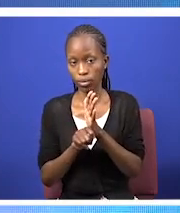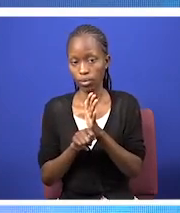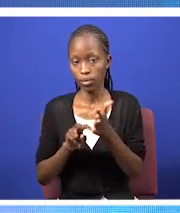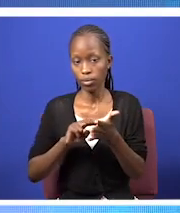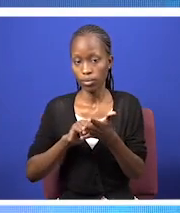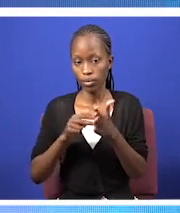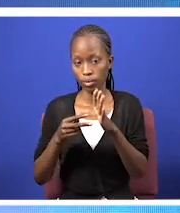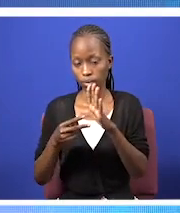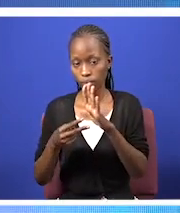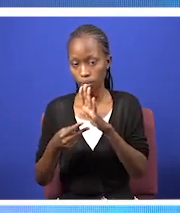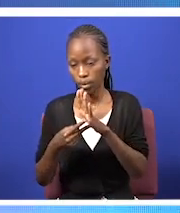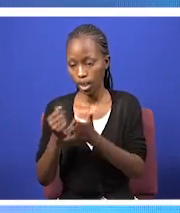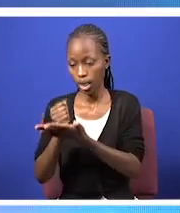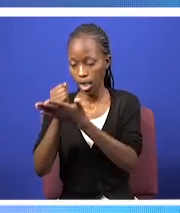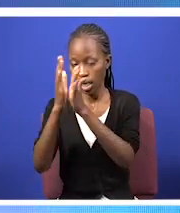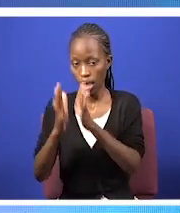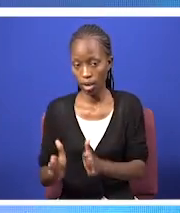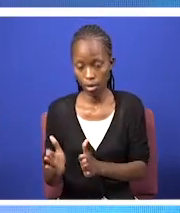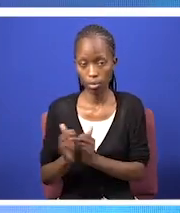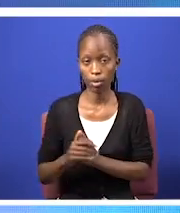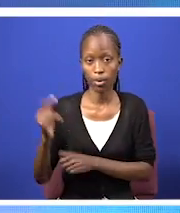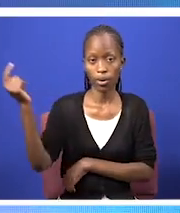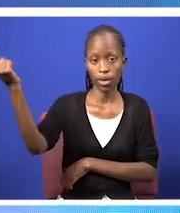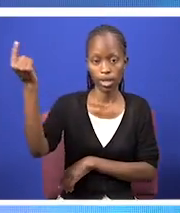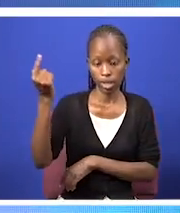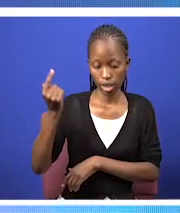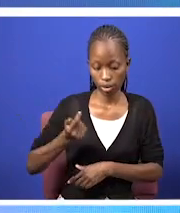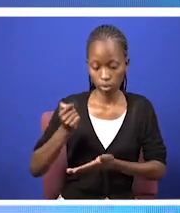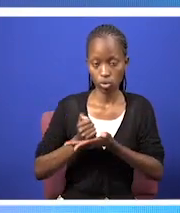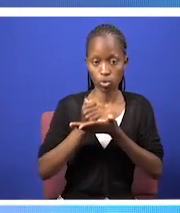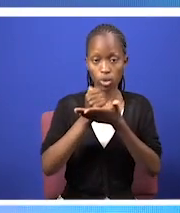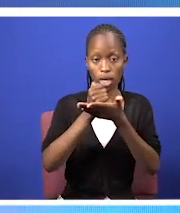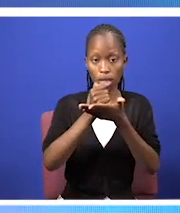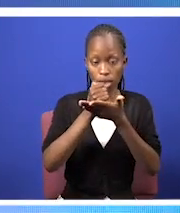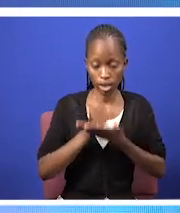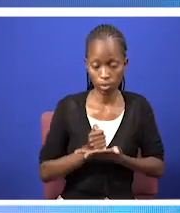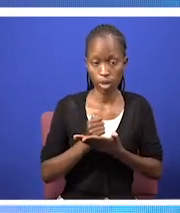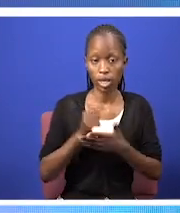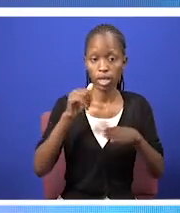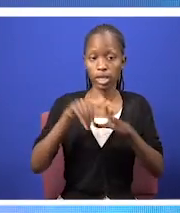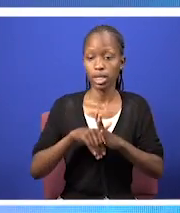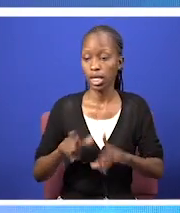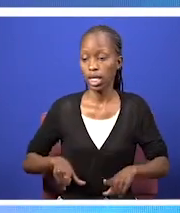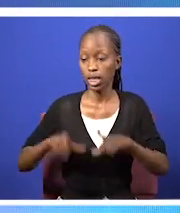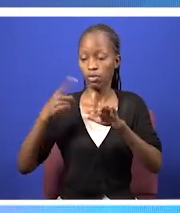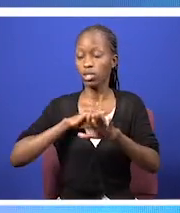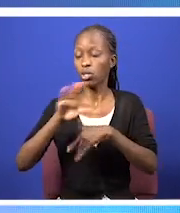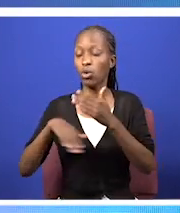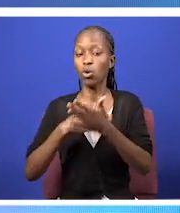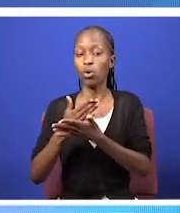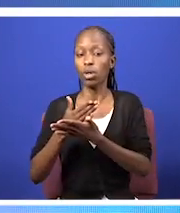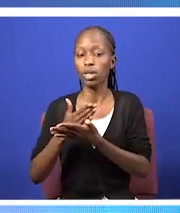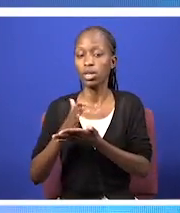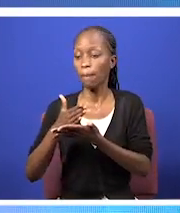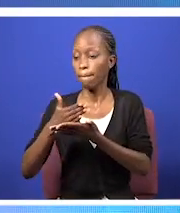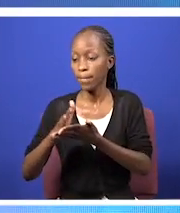Greek word parakletos, helper, one who comes alongside to help us in our journey in all the